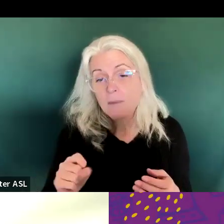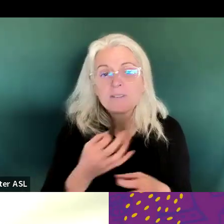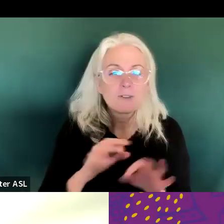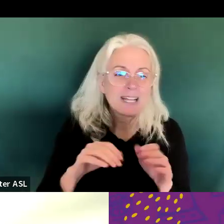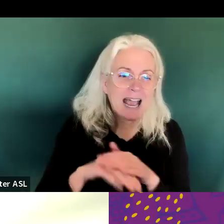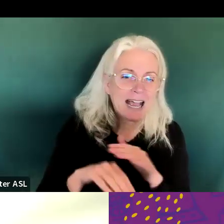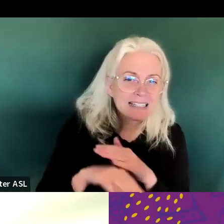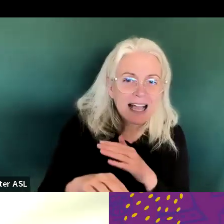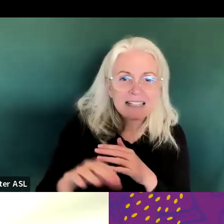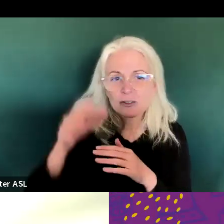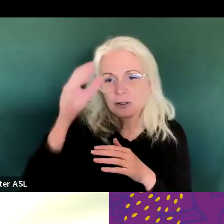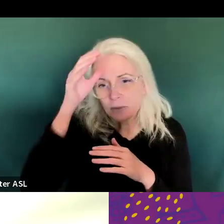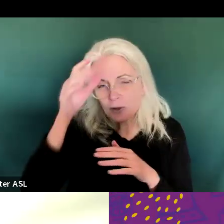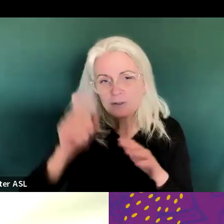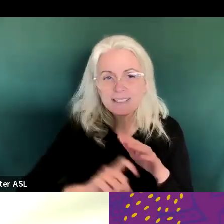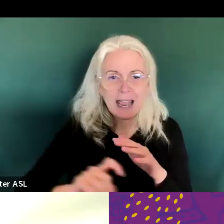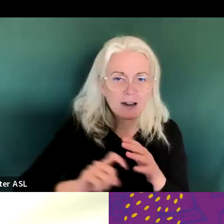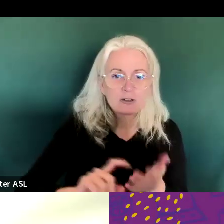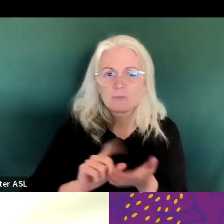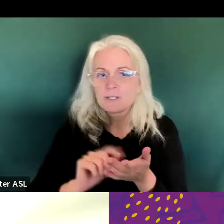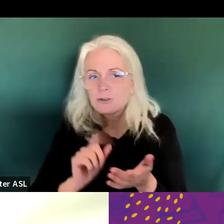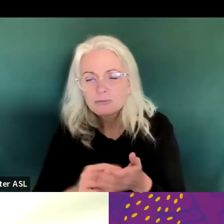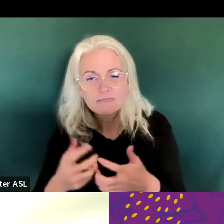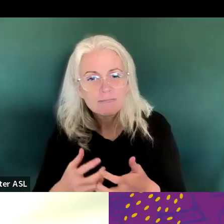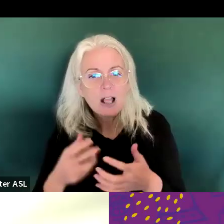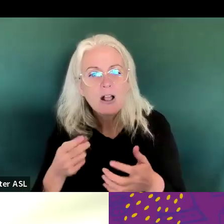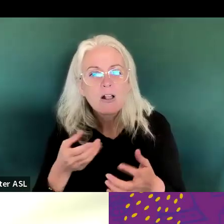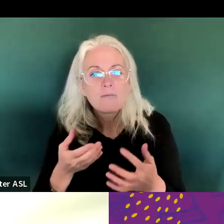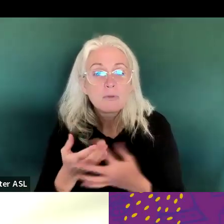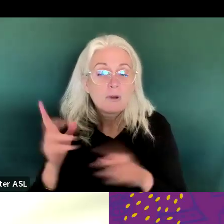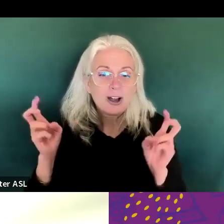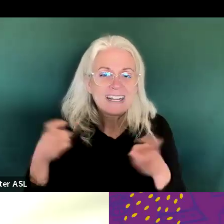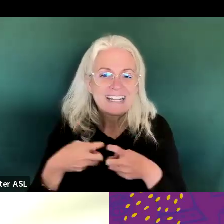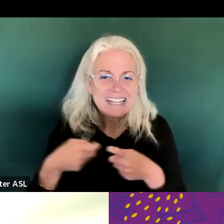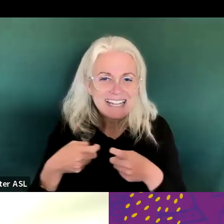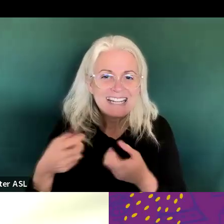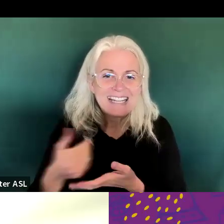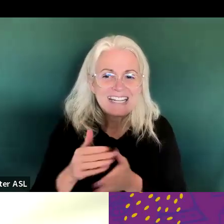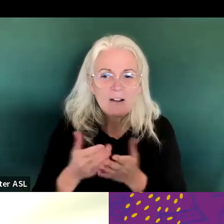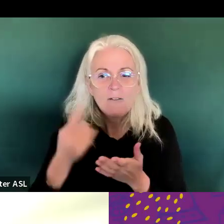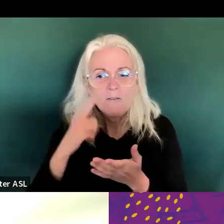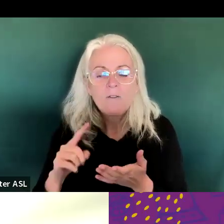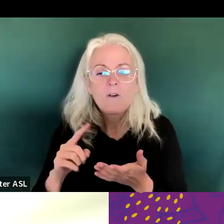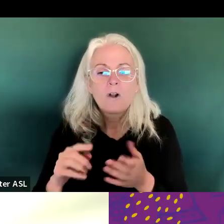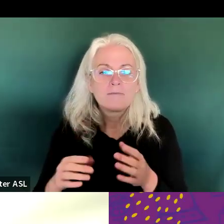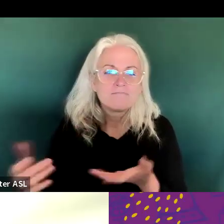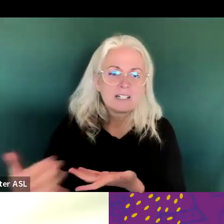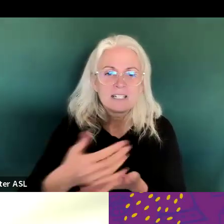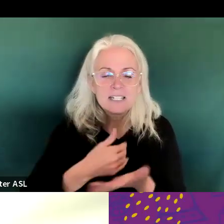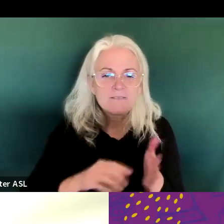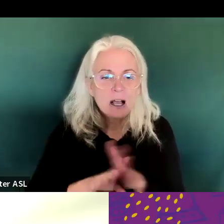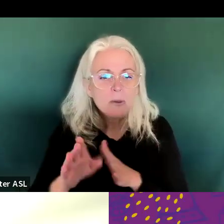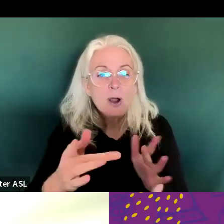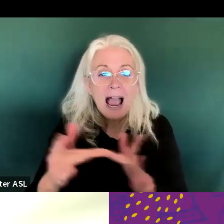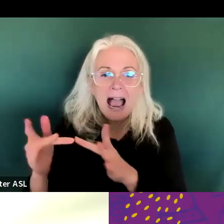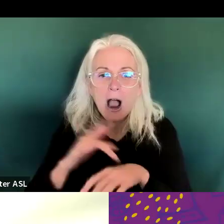access to computer lab scanners, printers, whether it's through our e-collection and making that a priority for our collection development, through our outreach,